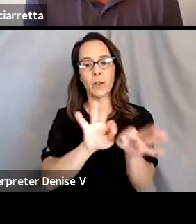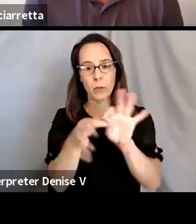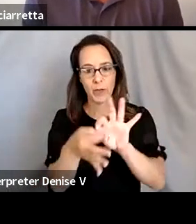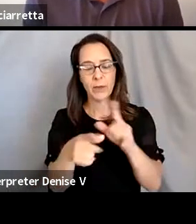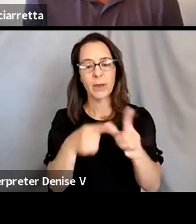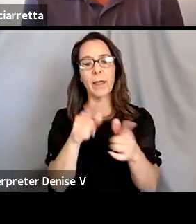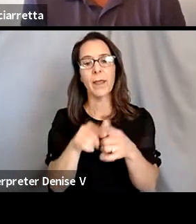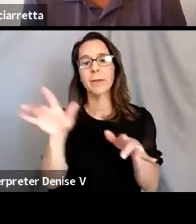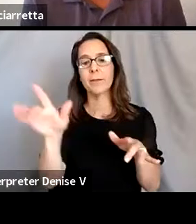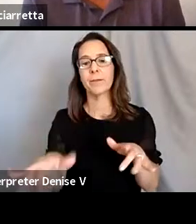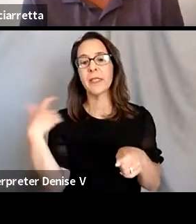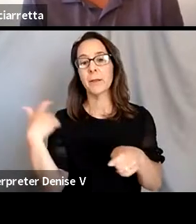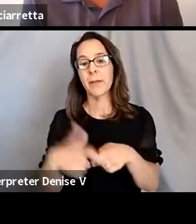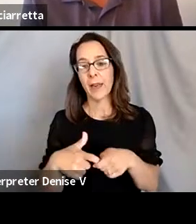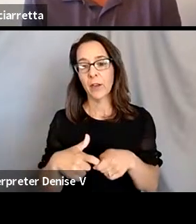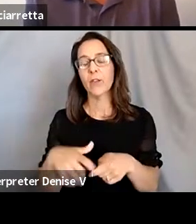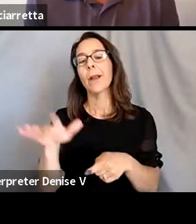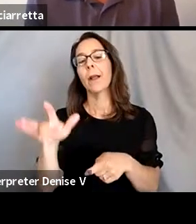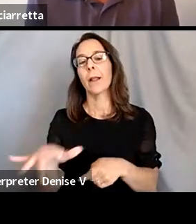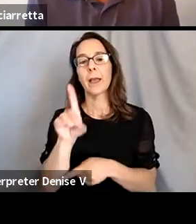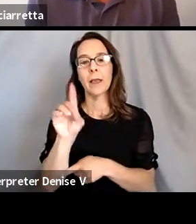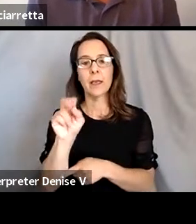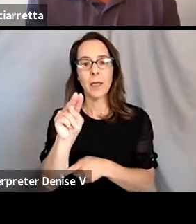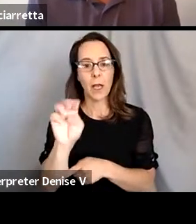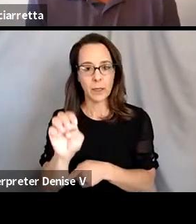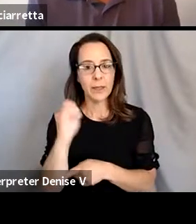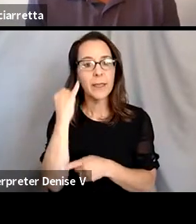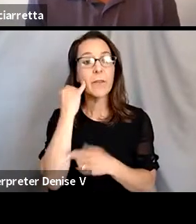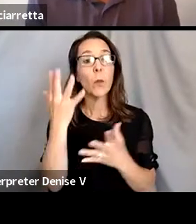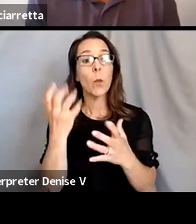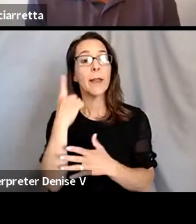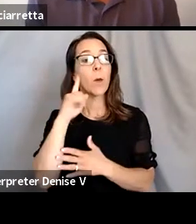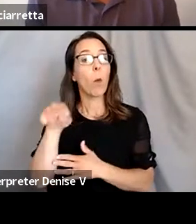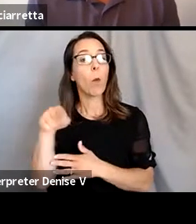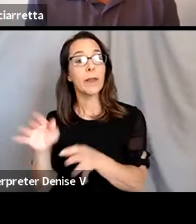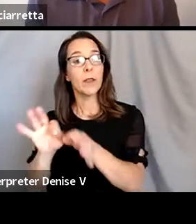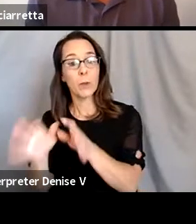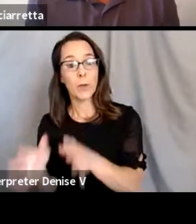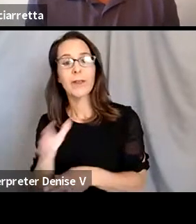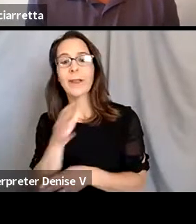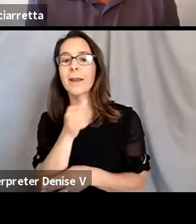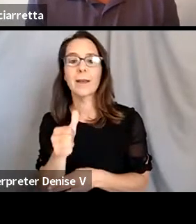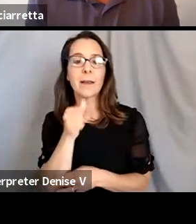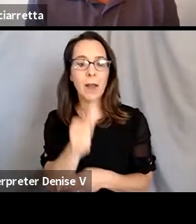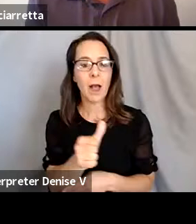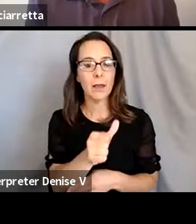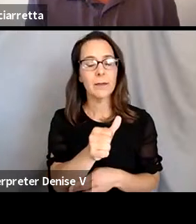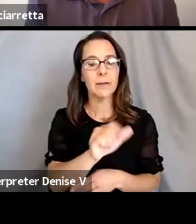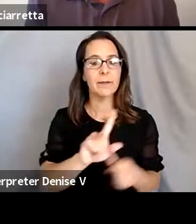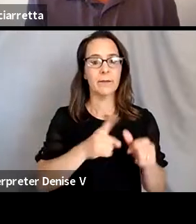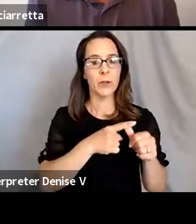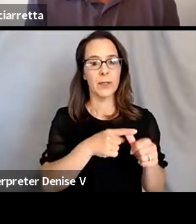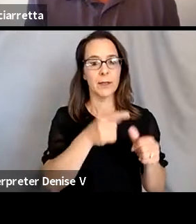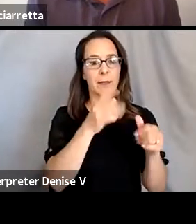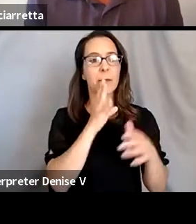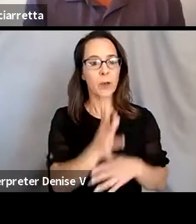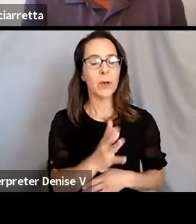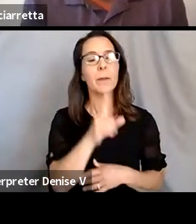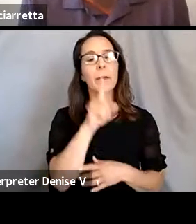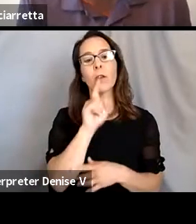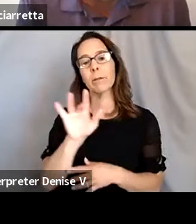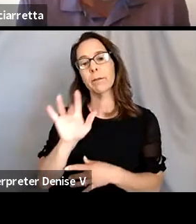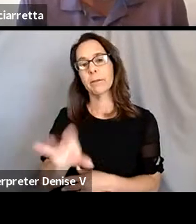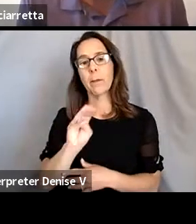Spanish and click Done. If you wish to hear only the interpreters and not the original speakers, be sure to click Mute in the original